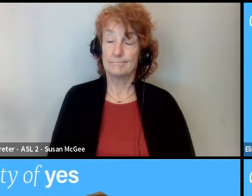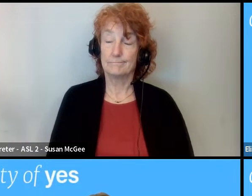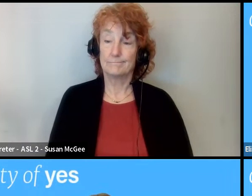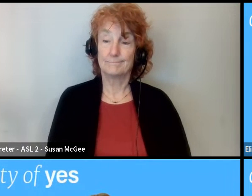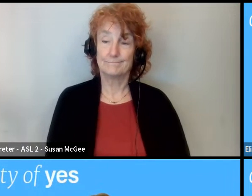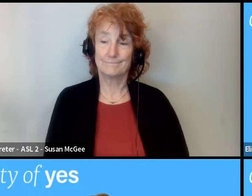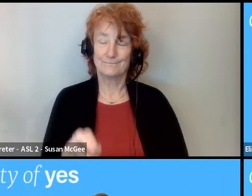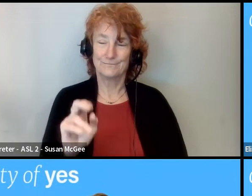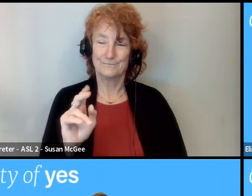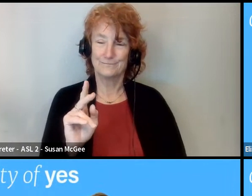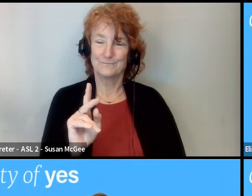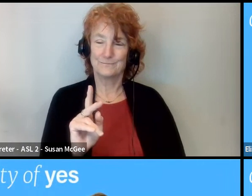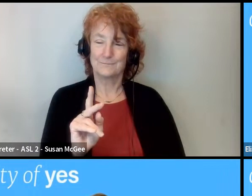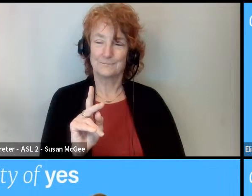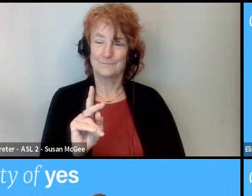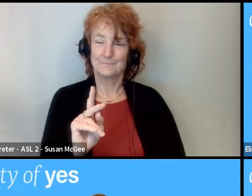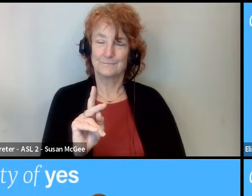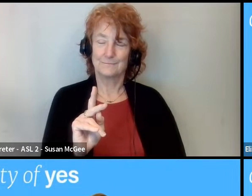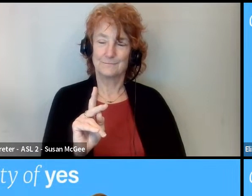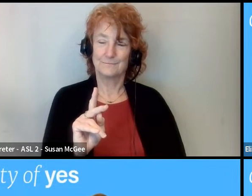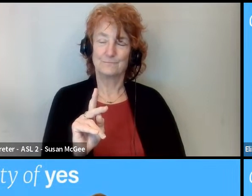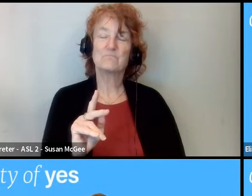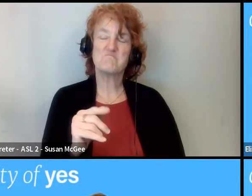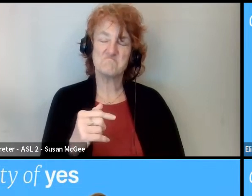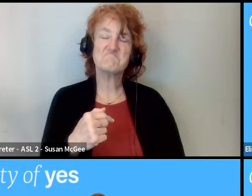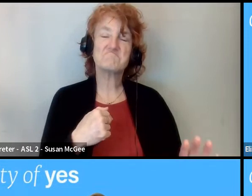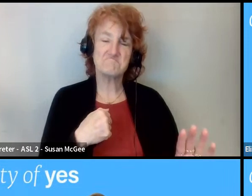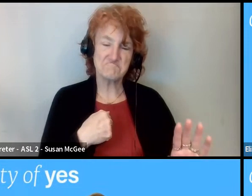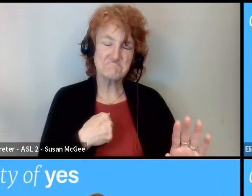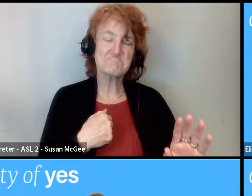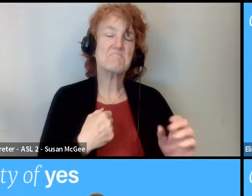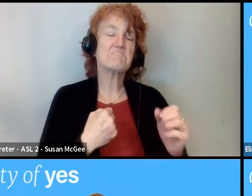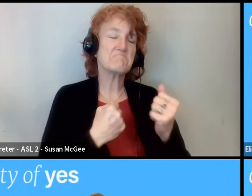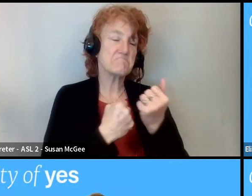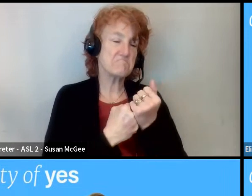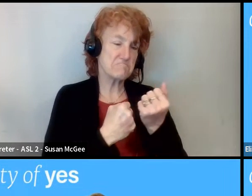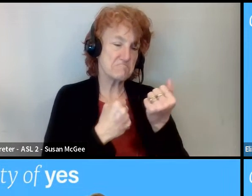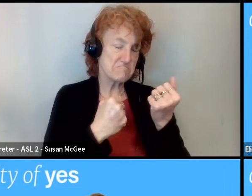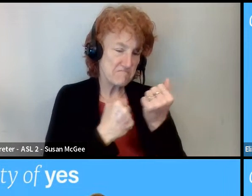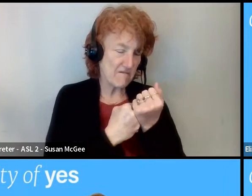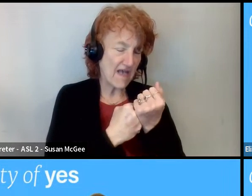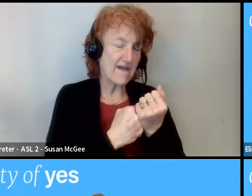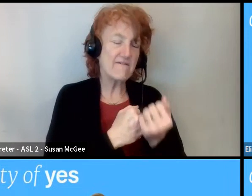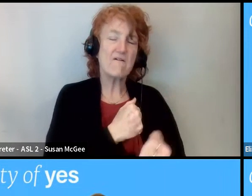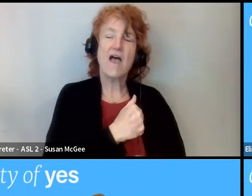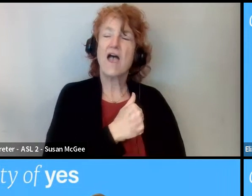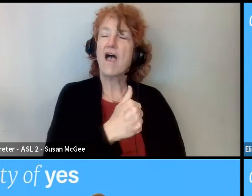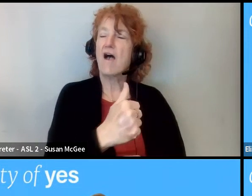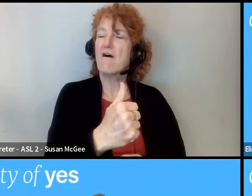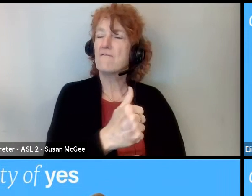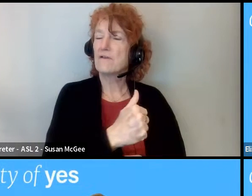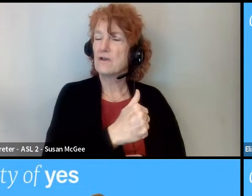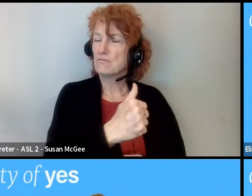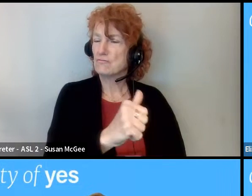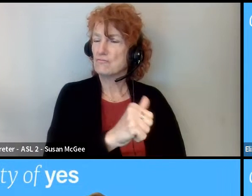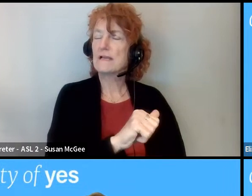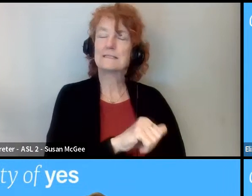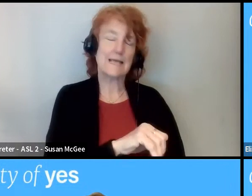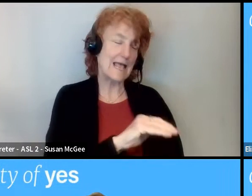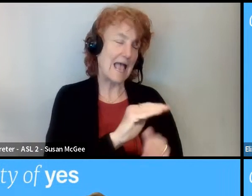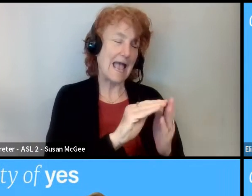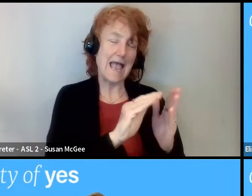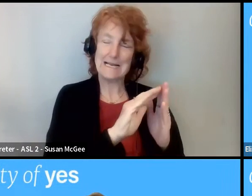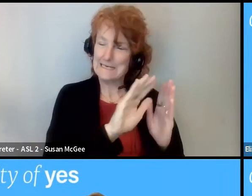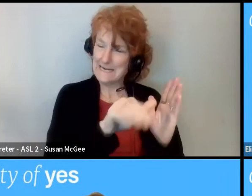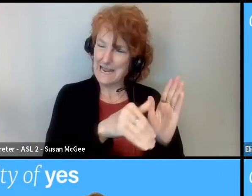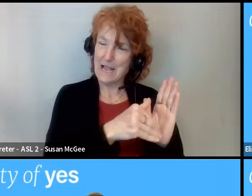Okay, I am in favor of your transit center zone, your town center zoning and transit zoning,